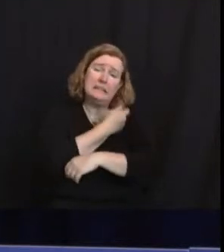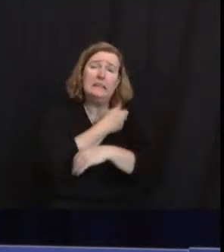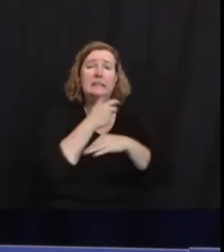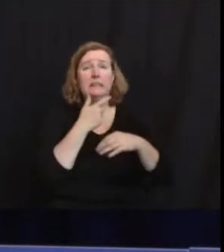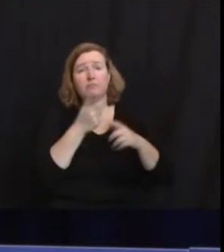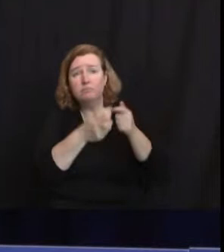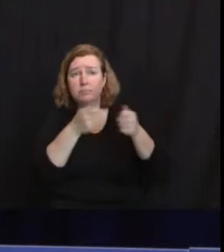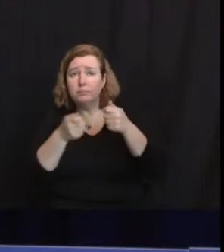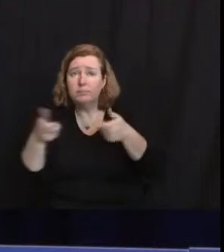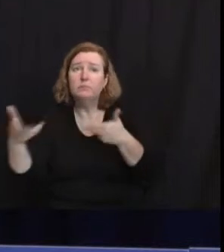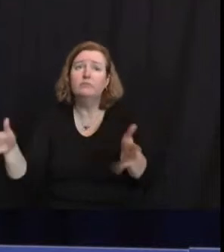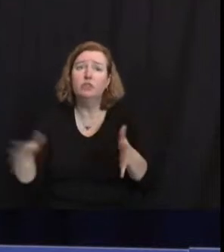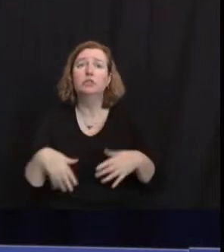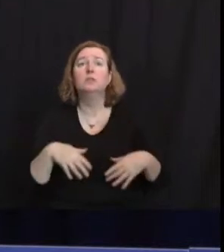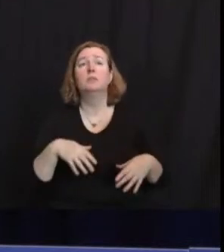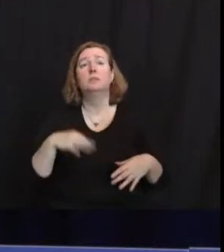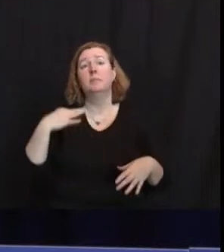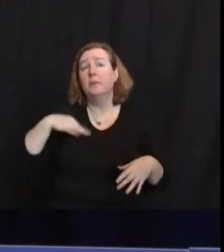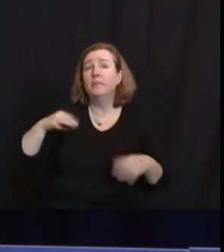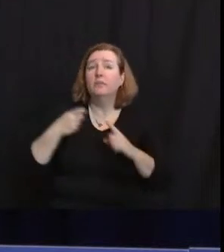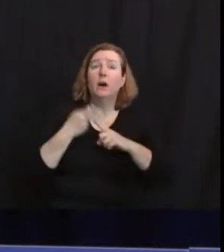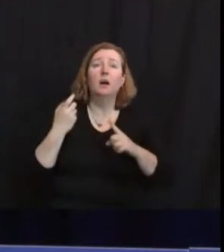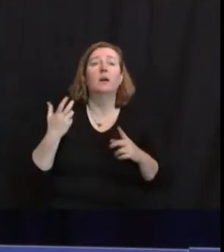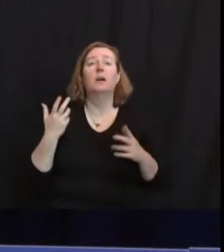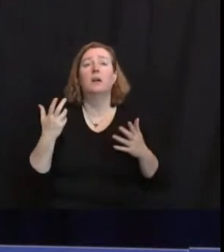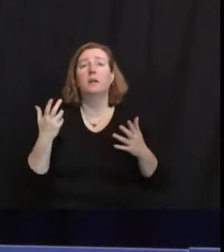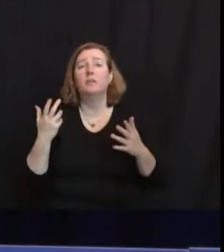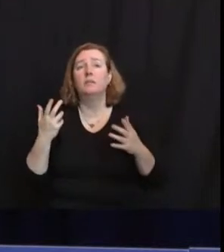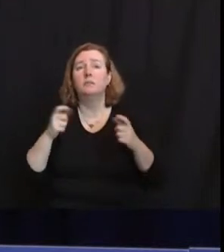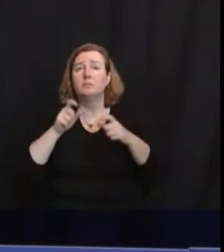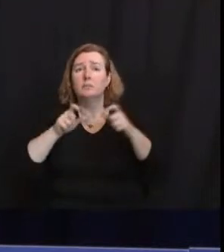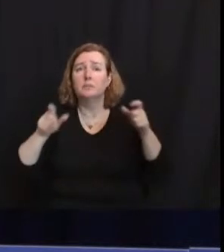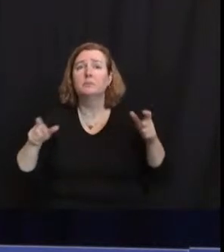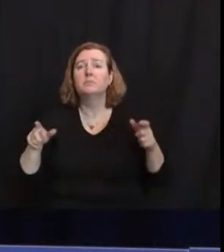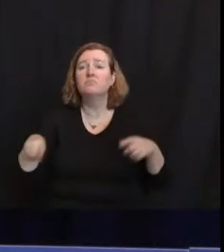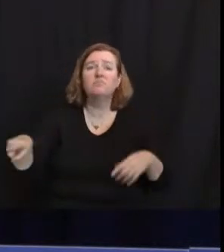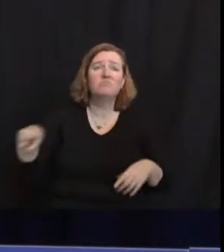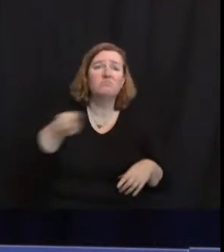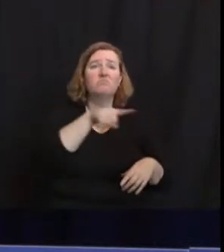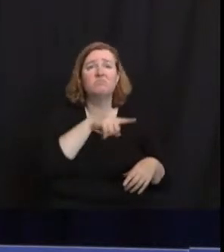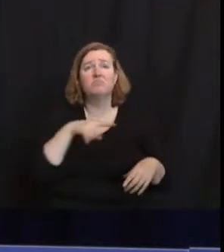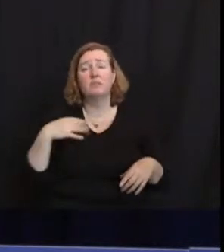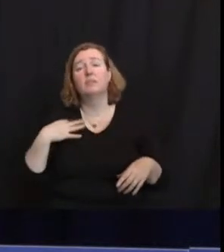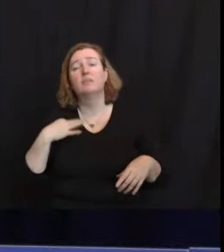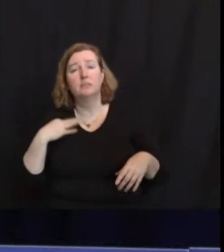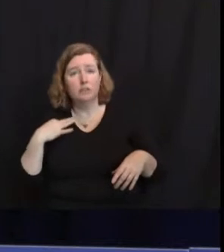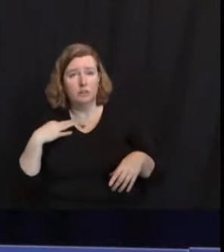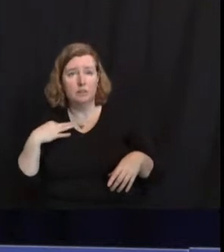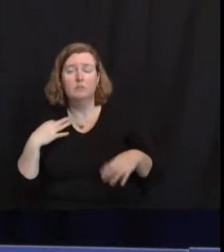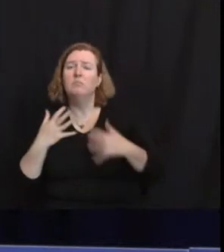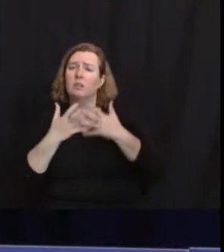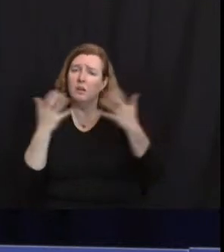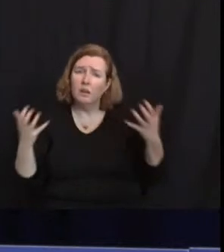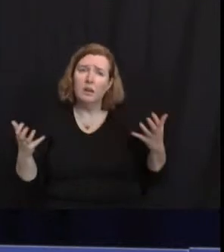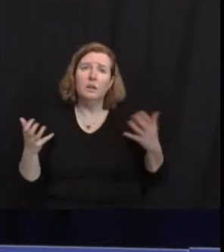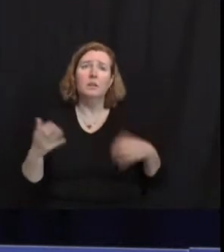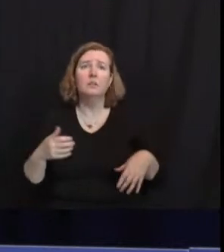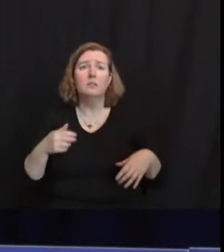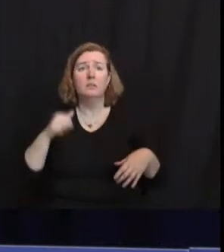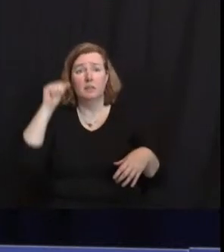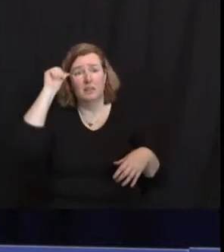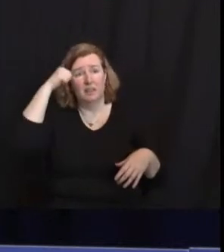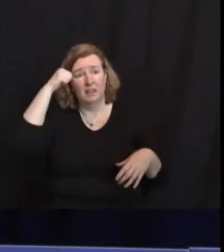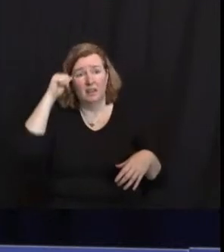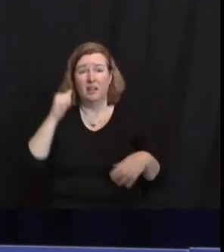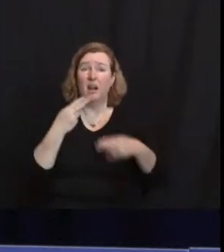benefited significantly from the giving spirit of residents through volunteerism. April is National Volunteer